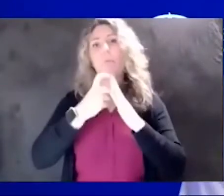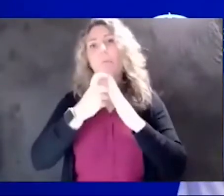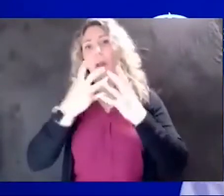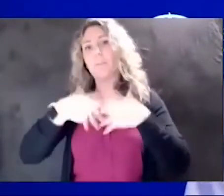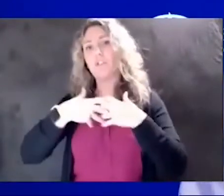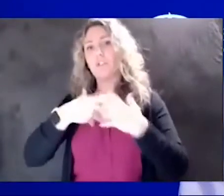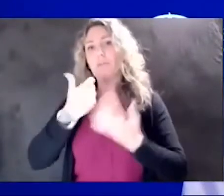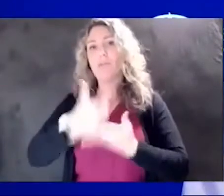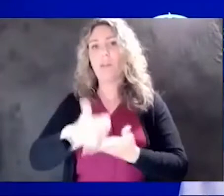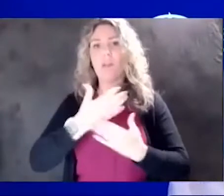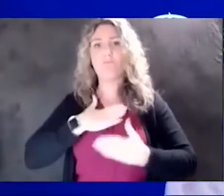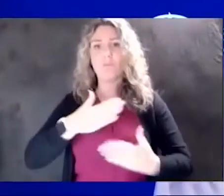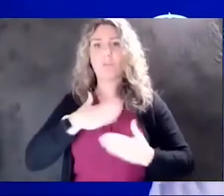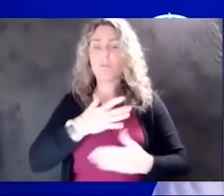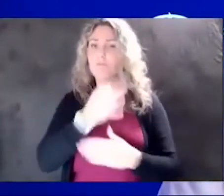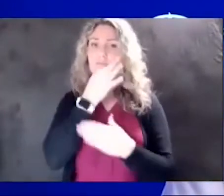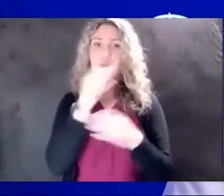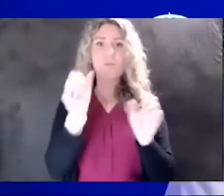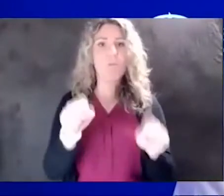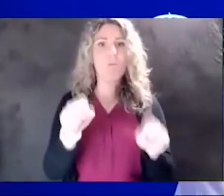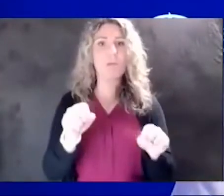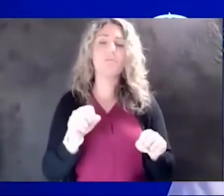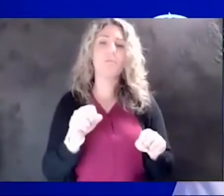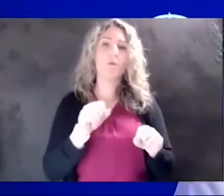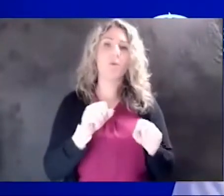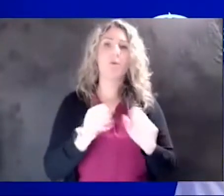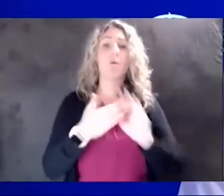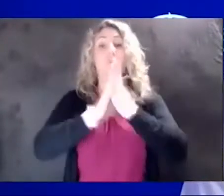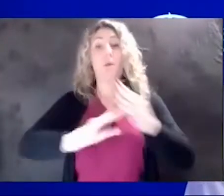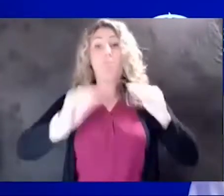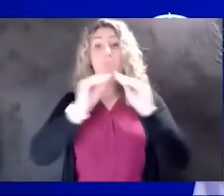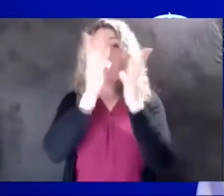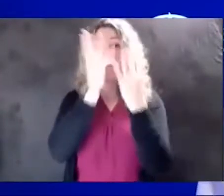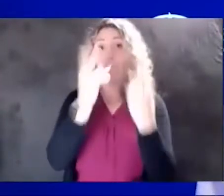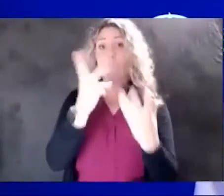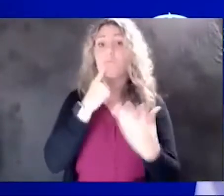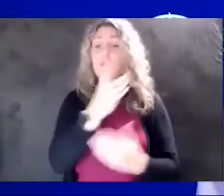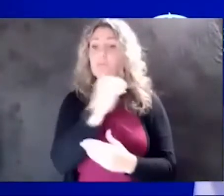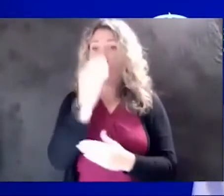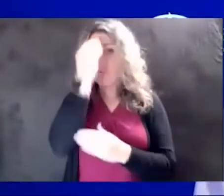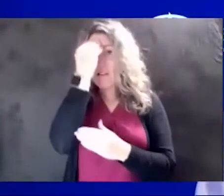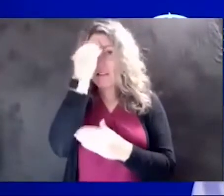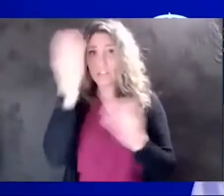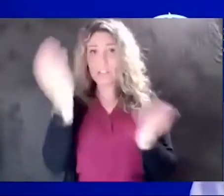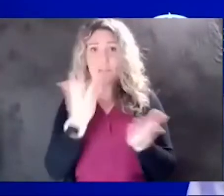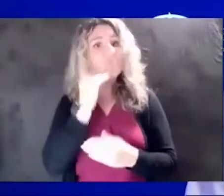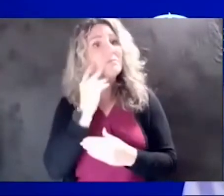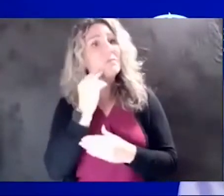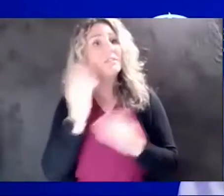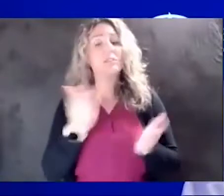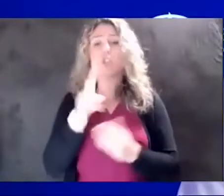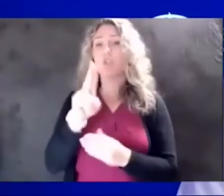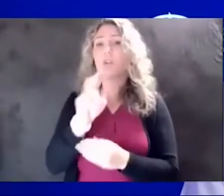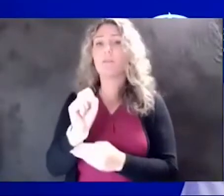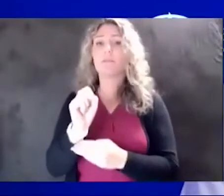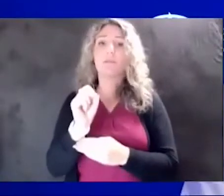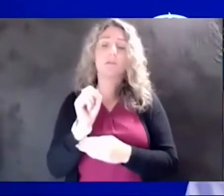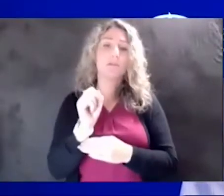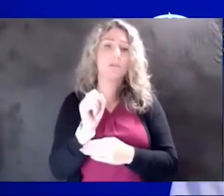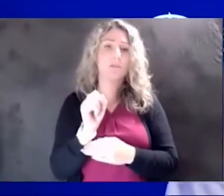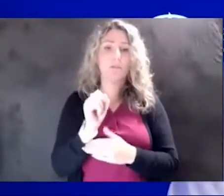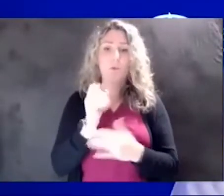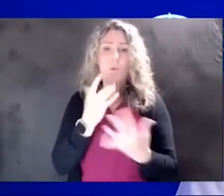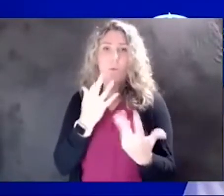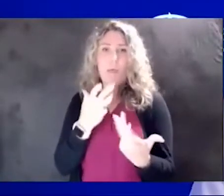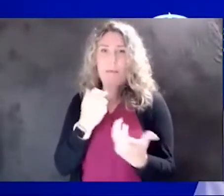as possible. As we got more information and more knowledge from our experience here in the United States, we found that let's wait a little bit. Let's